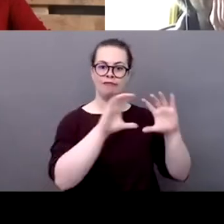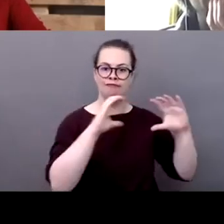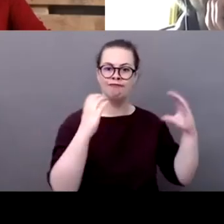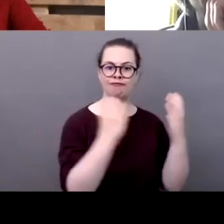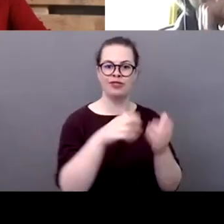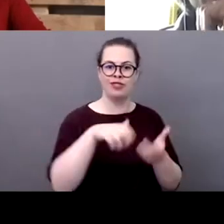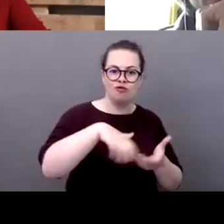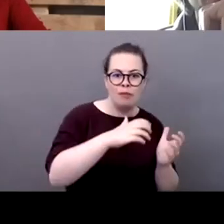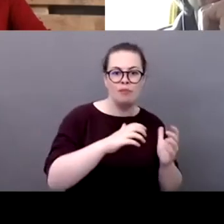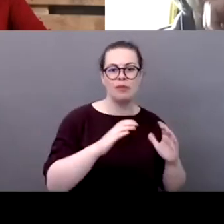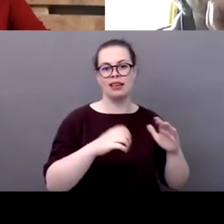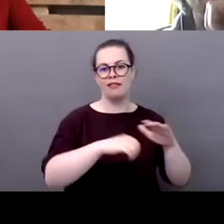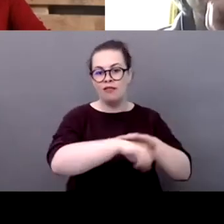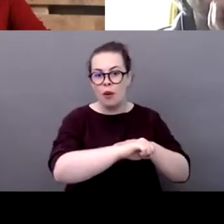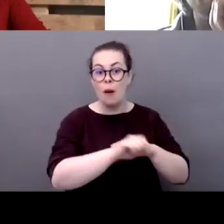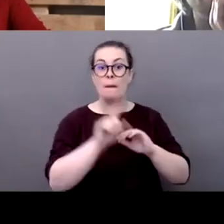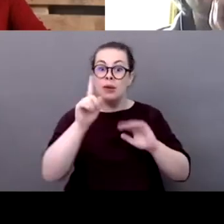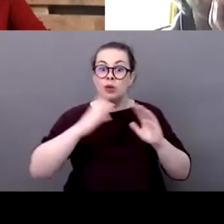Guillaume,